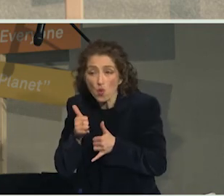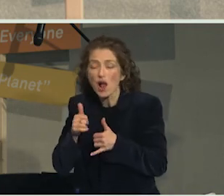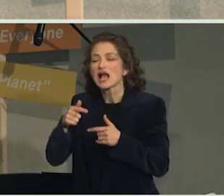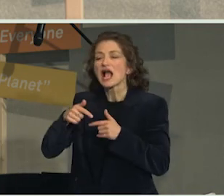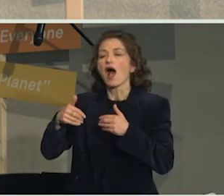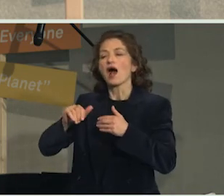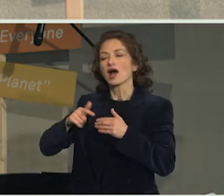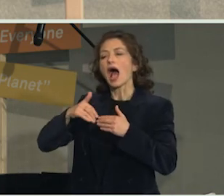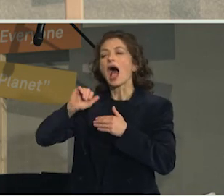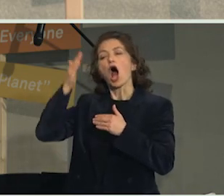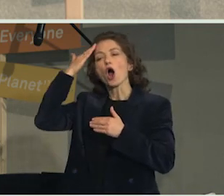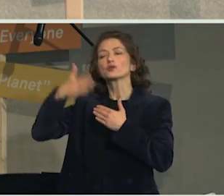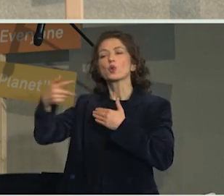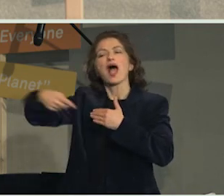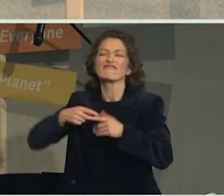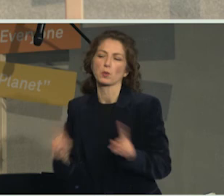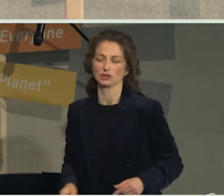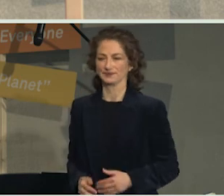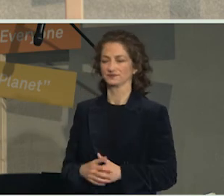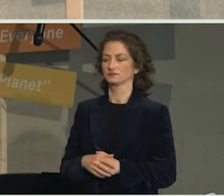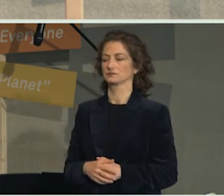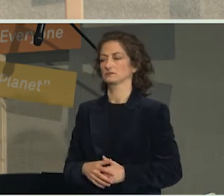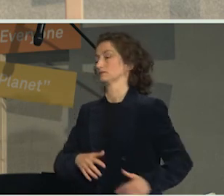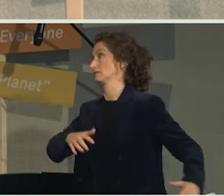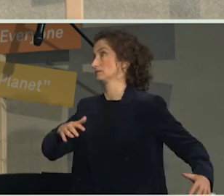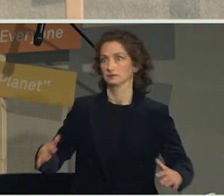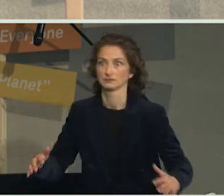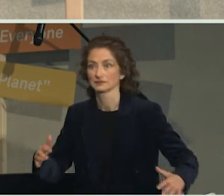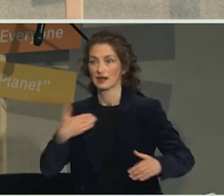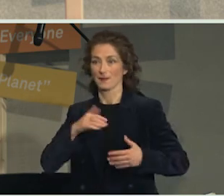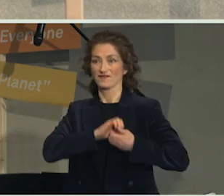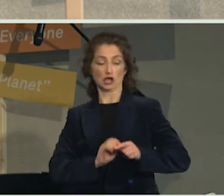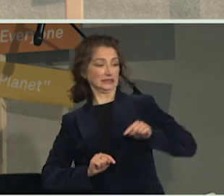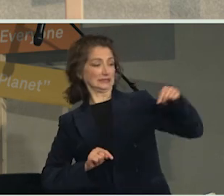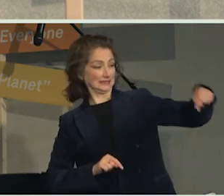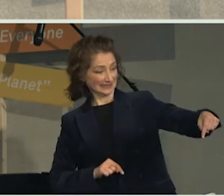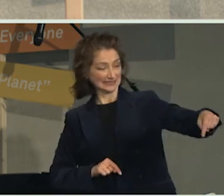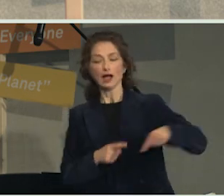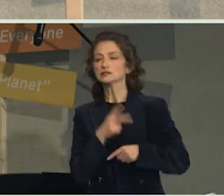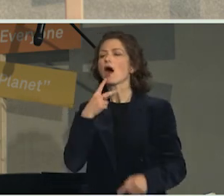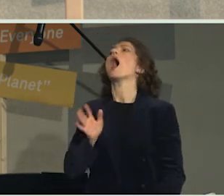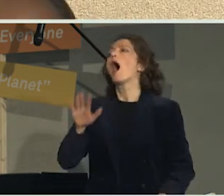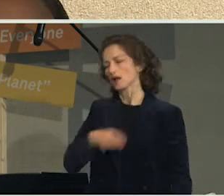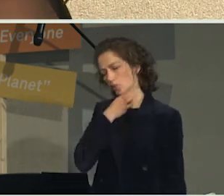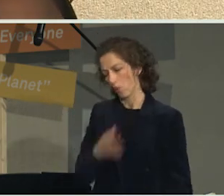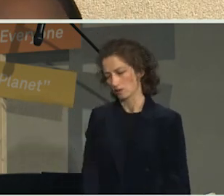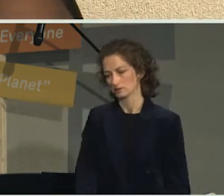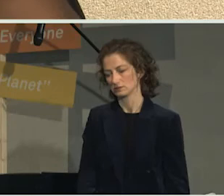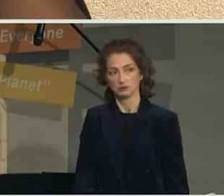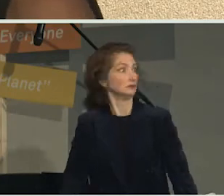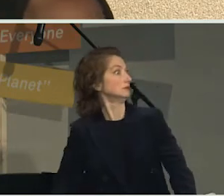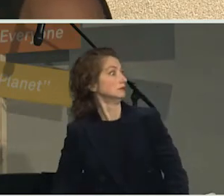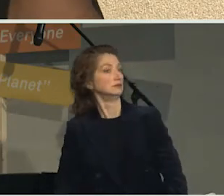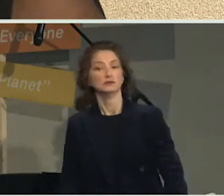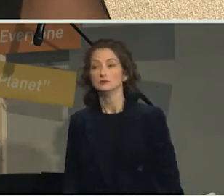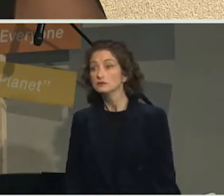door." Well, sure enough, my friend beside me promptly disarmed. This apparently was not